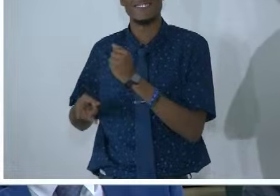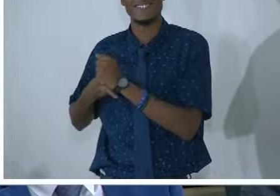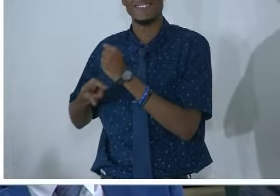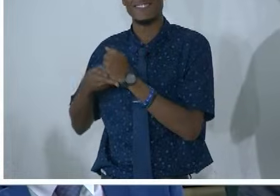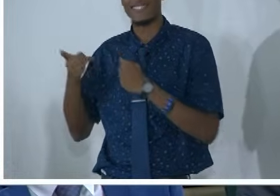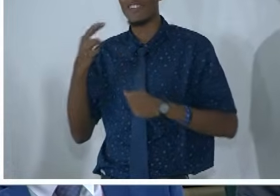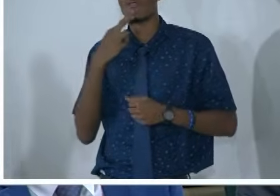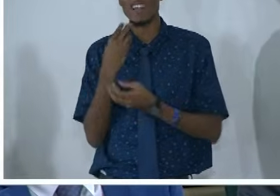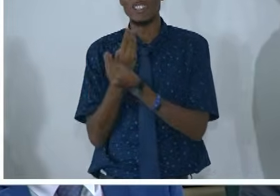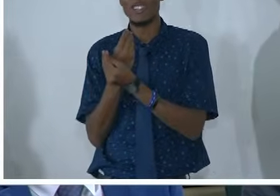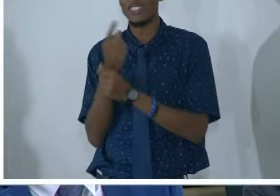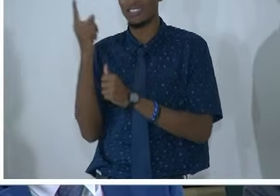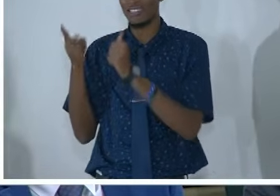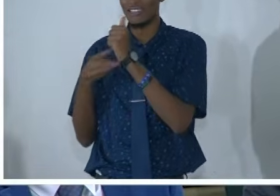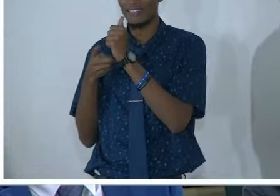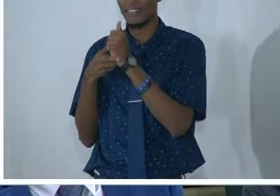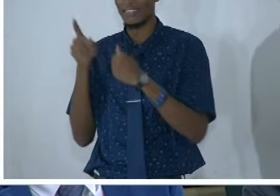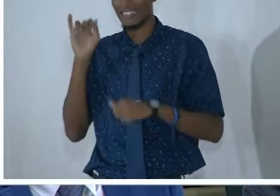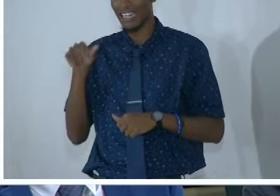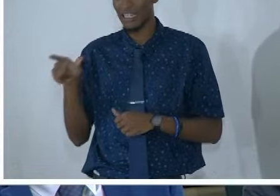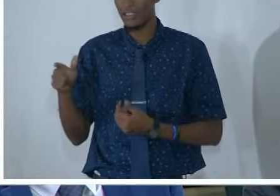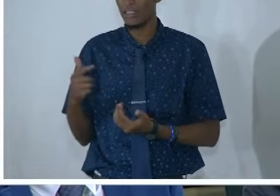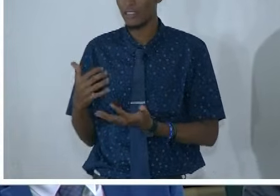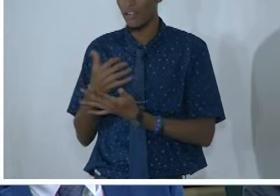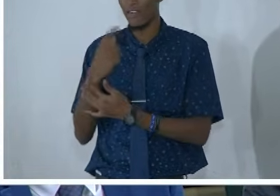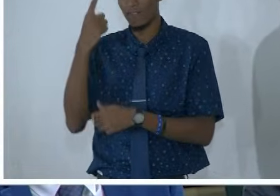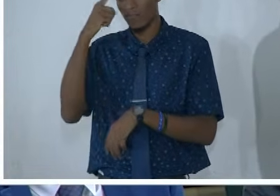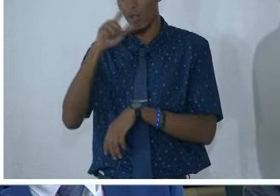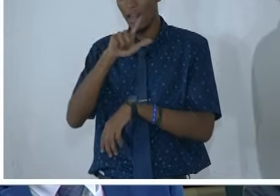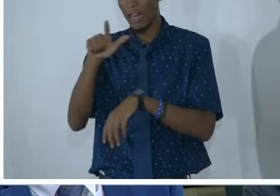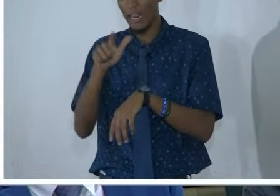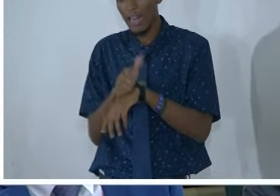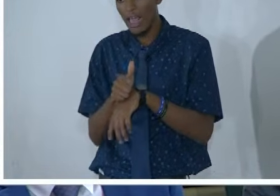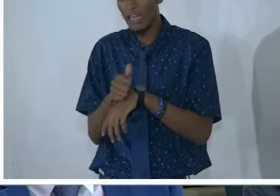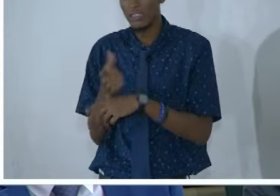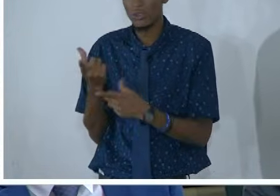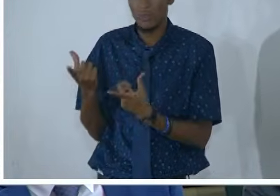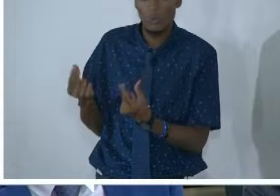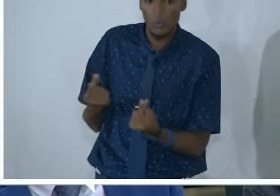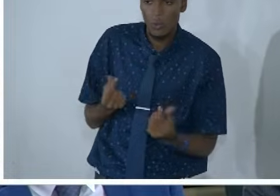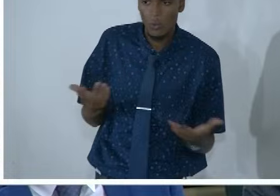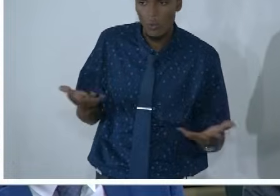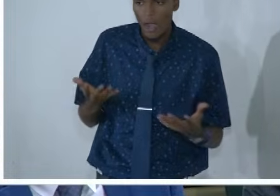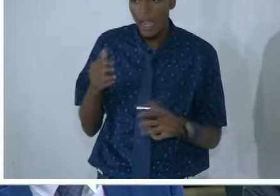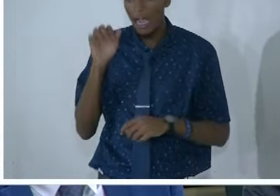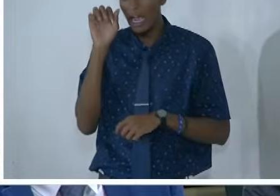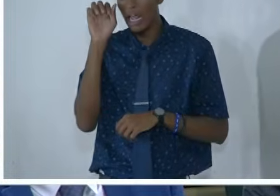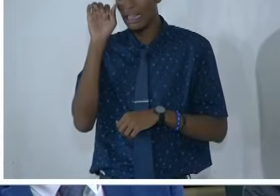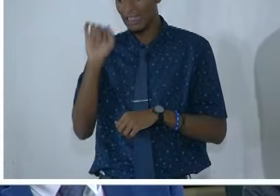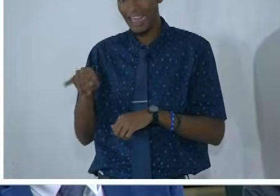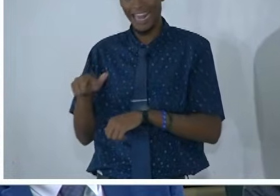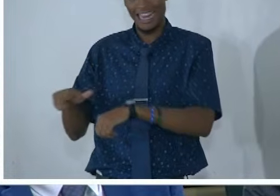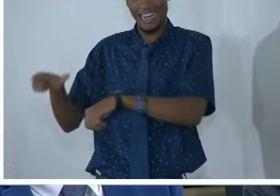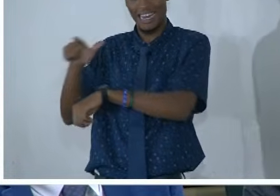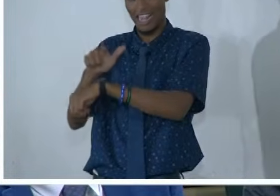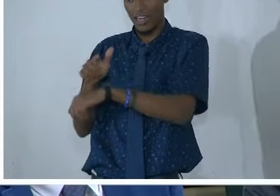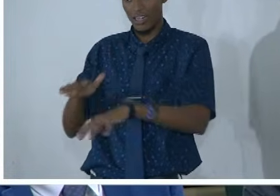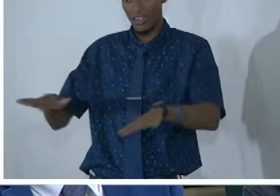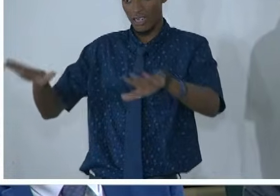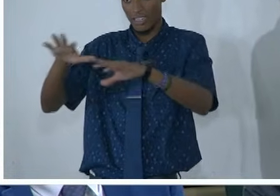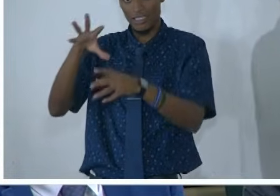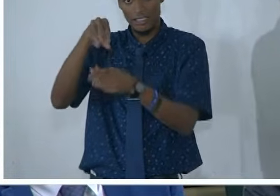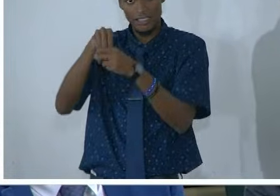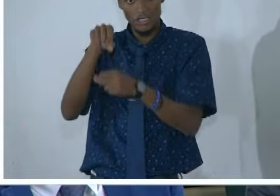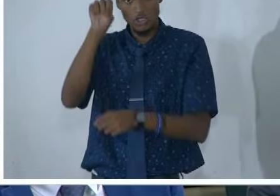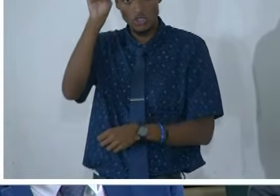that are associated with lands being pursued, could you say if any of those lands are in Southern